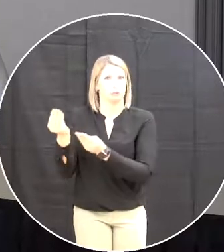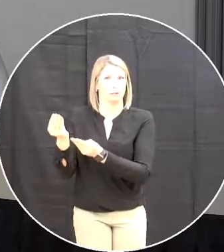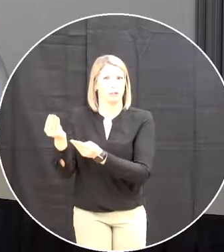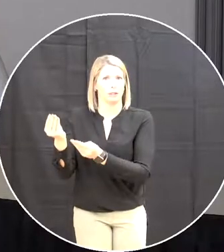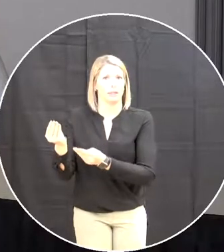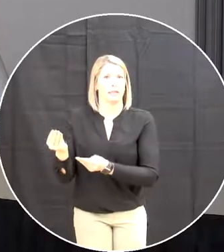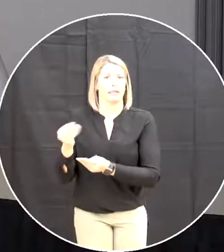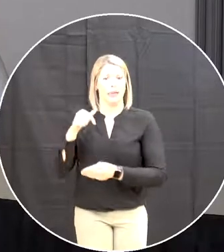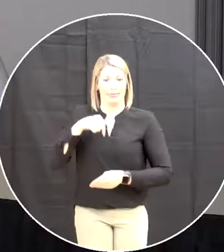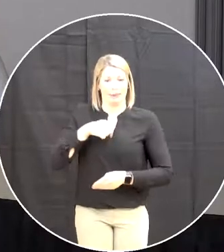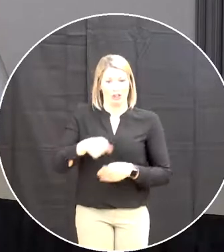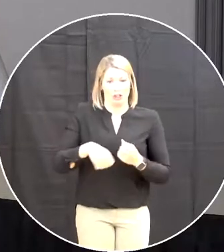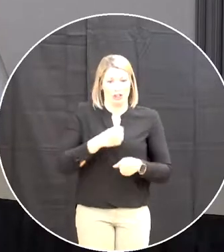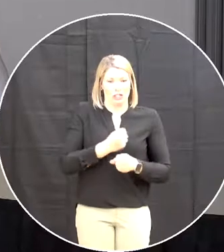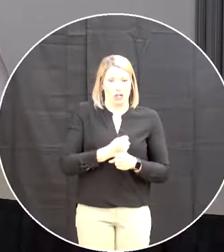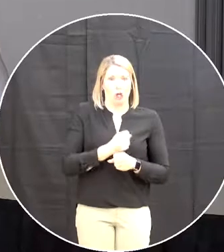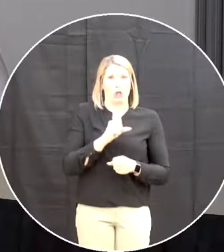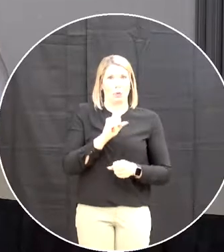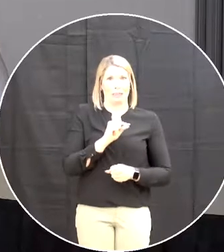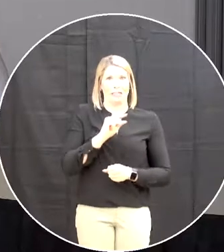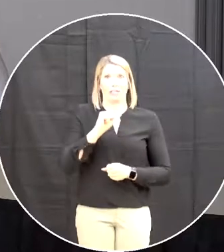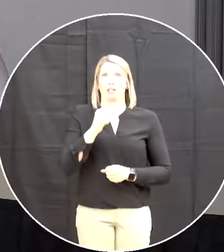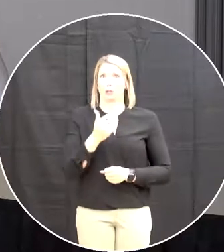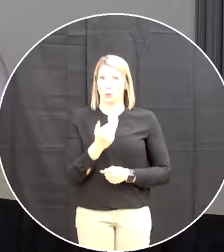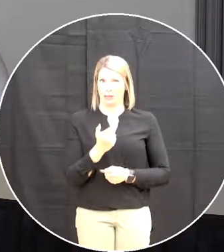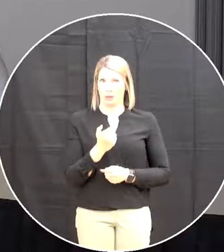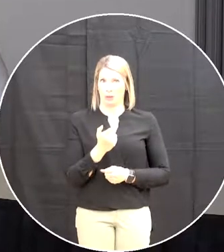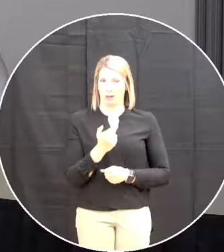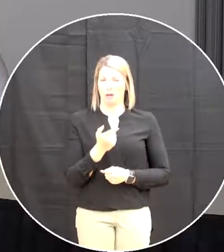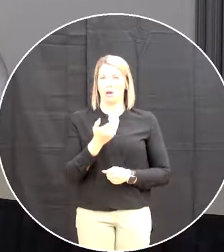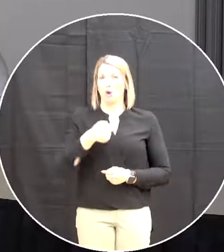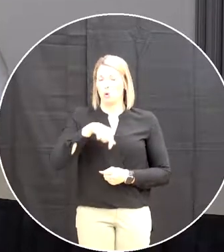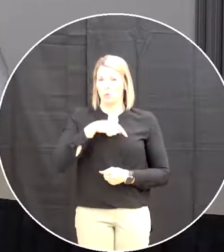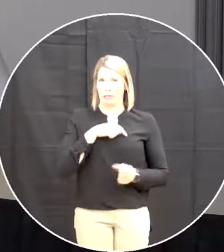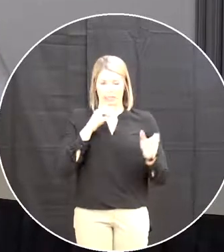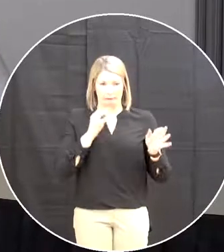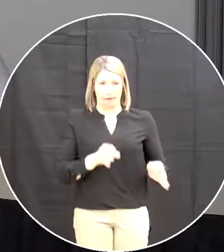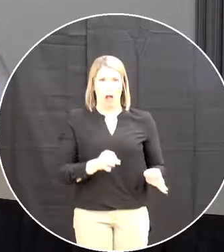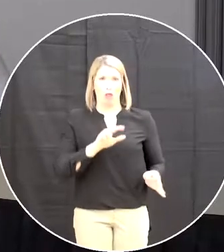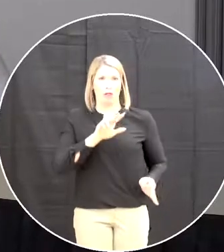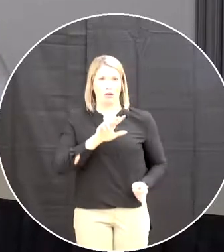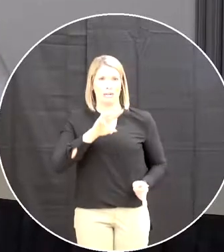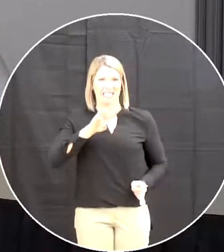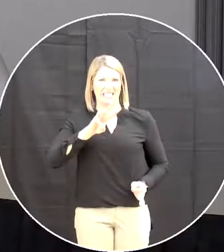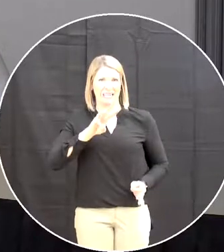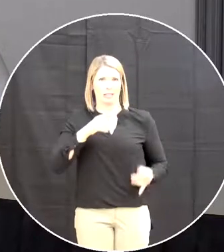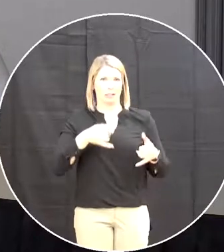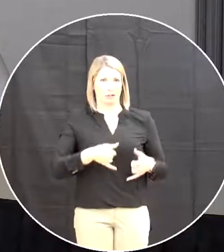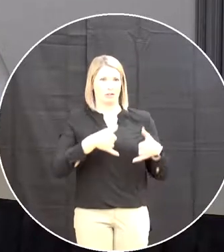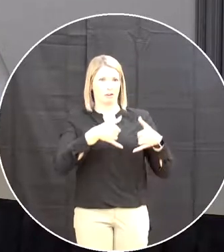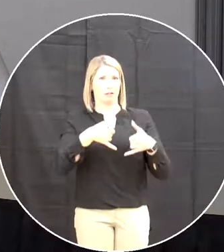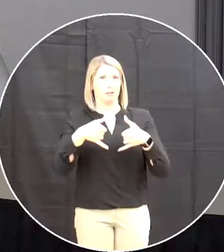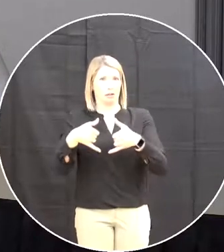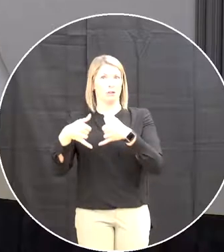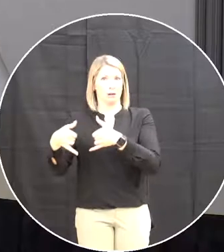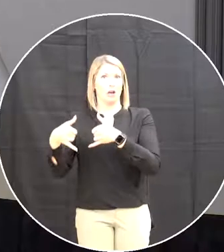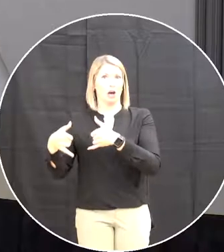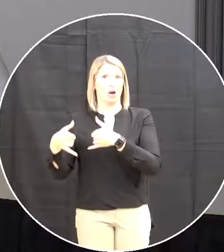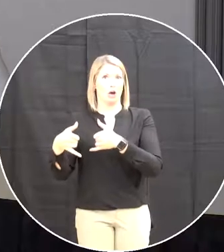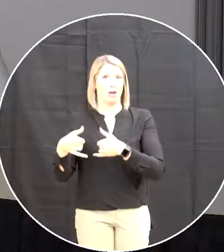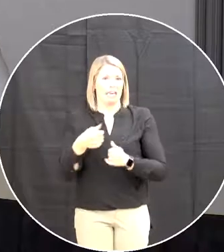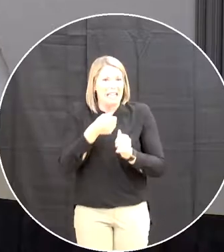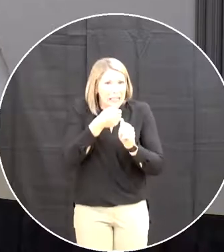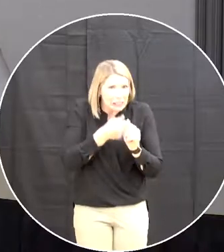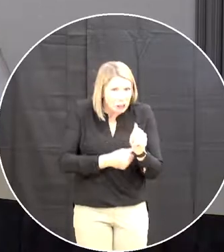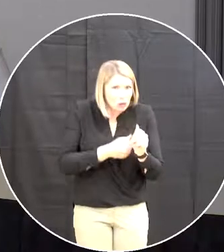-21 it was proposed that we establish 36 scholarships at one thousand dollars each with